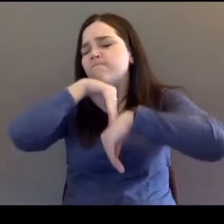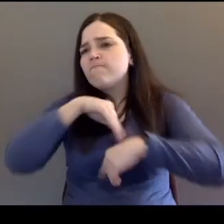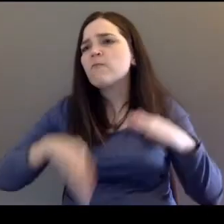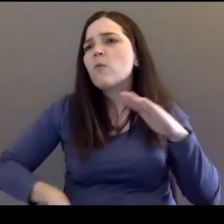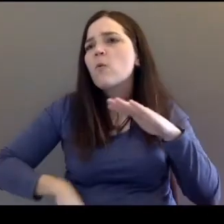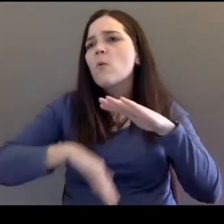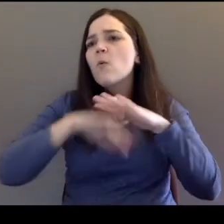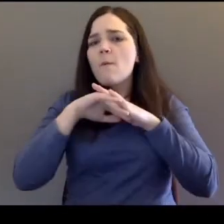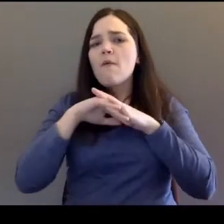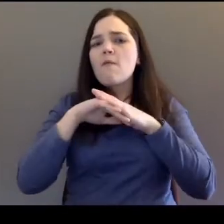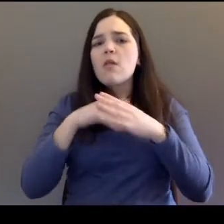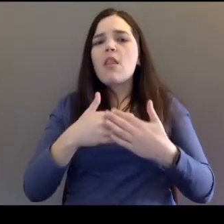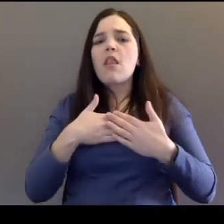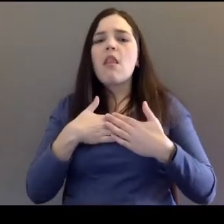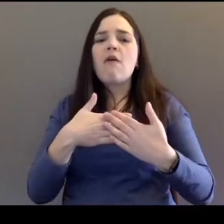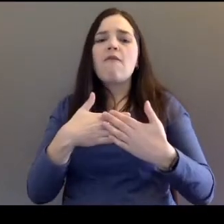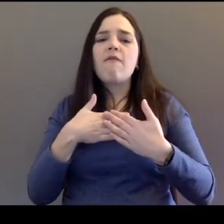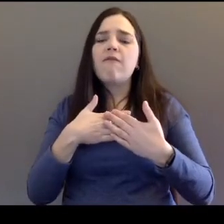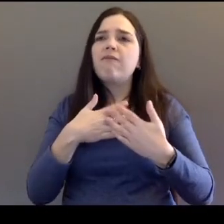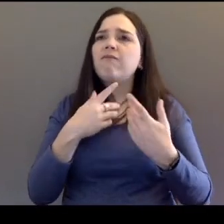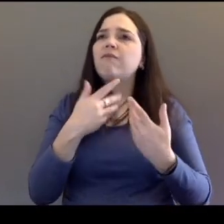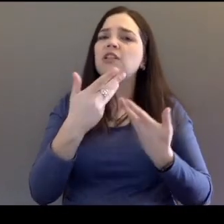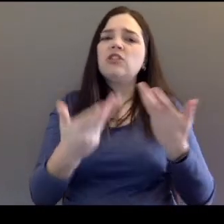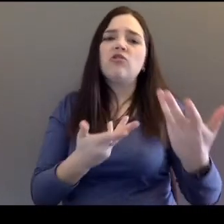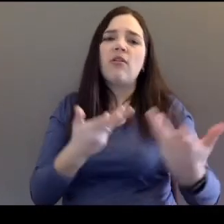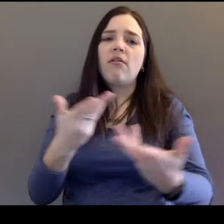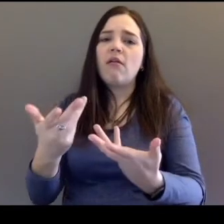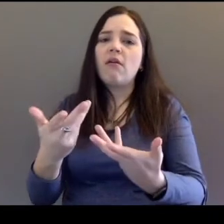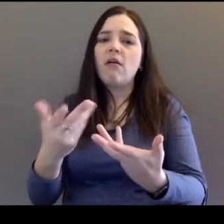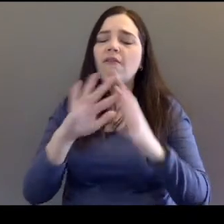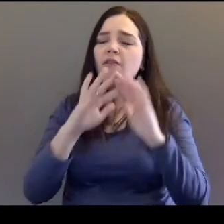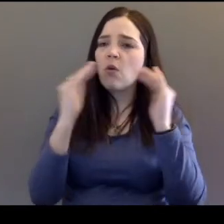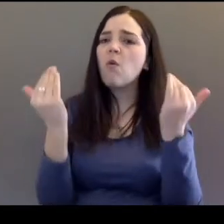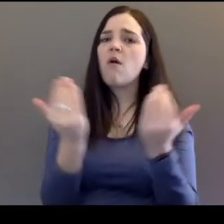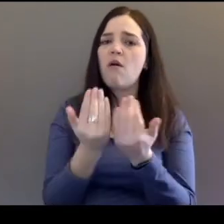another and for the world that you have given us.